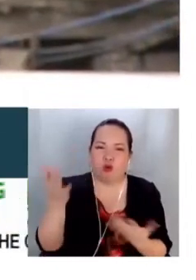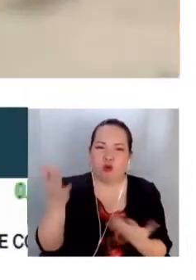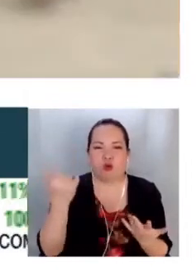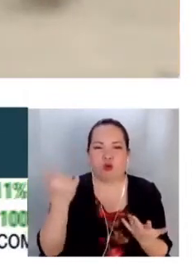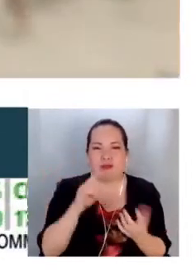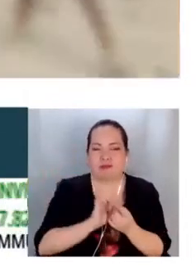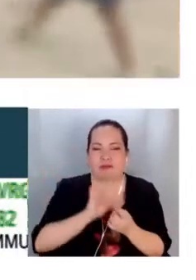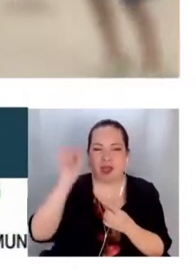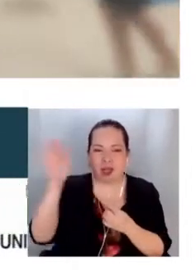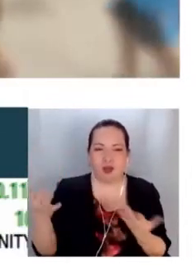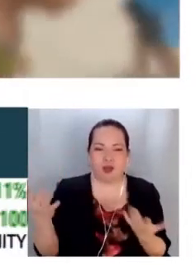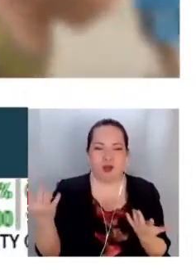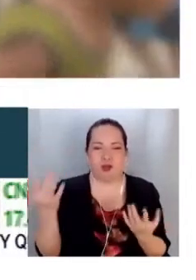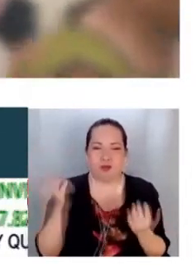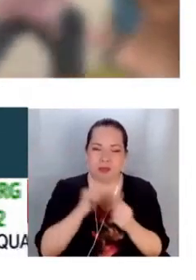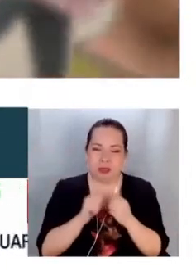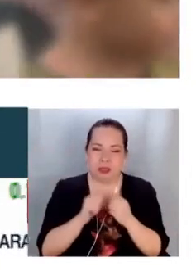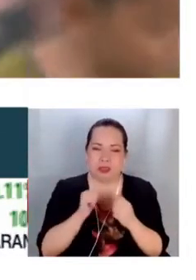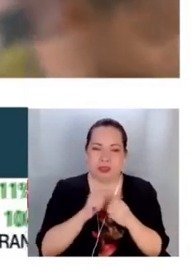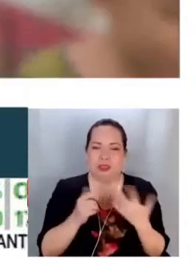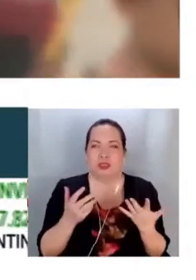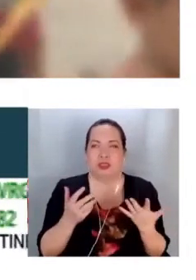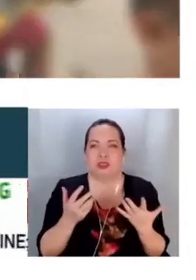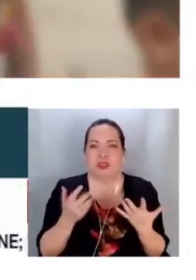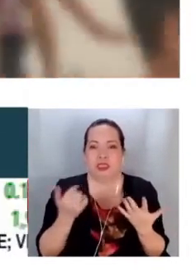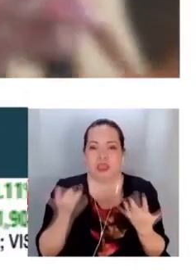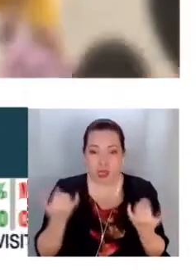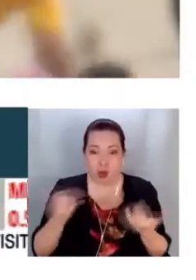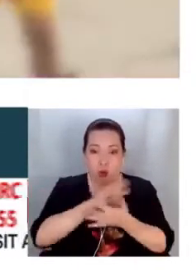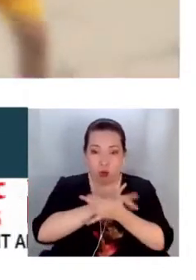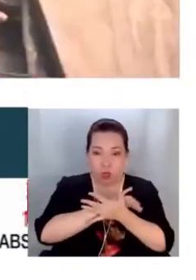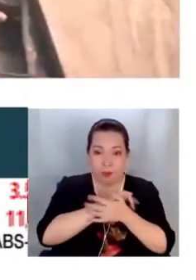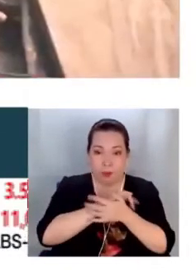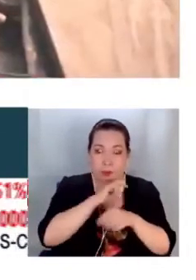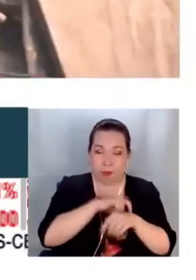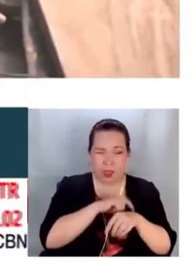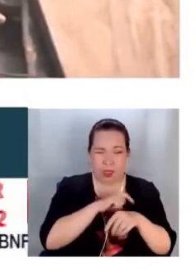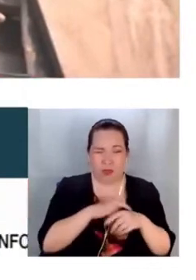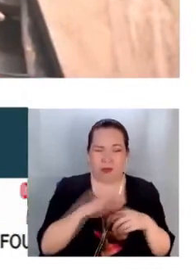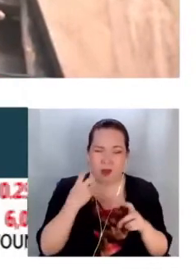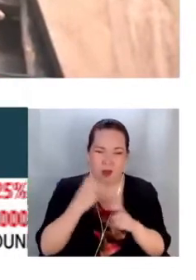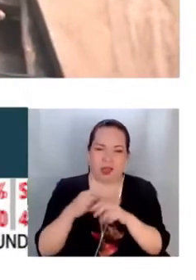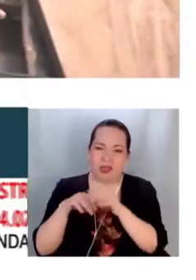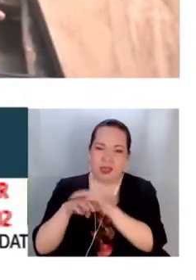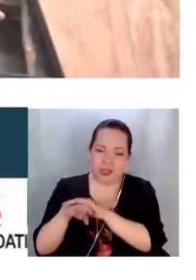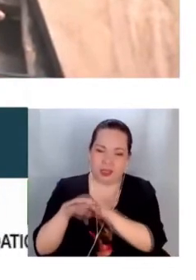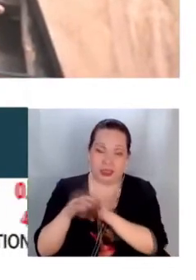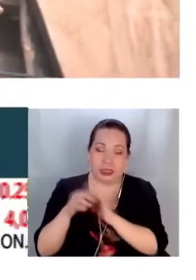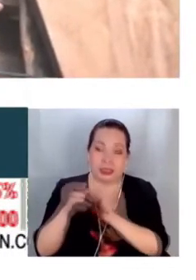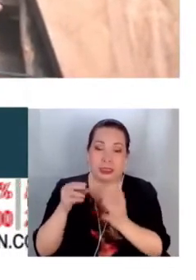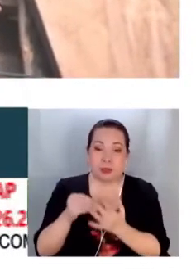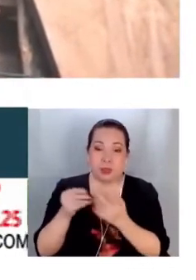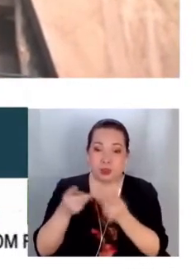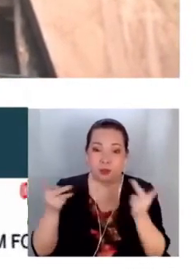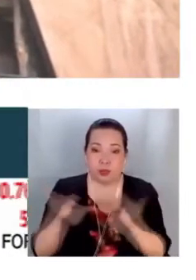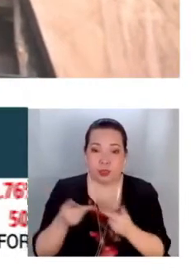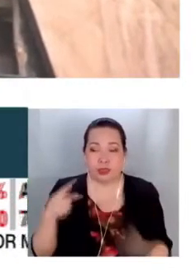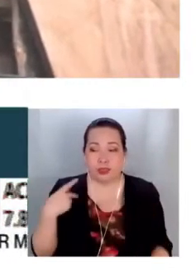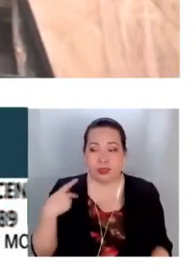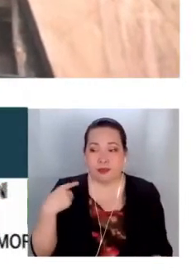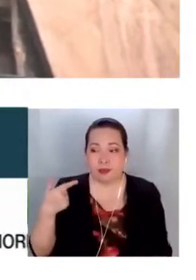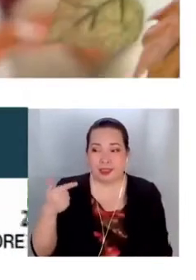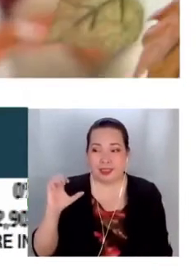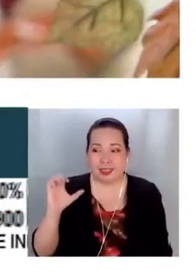difficulty in access during pandemics is happening, but only in those areas where you have GCQ or lockdowns. And in